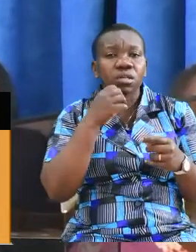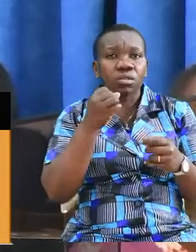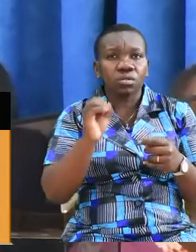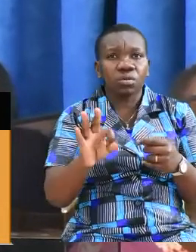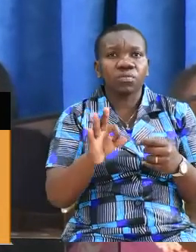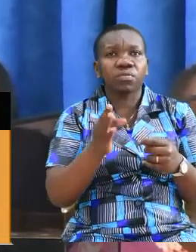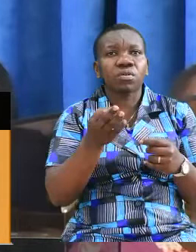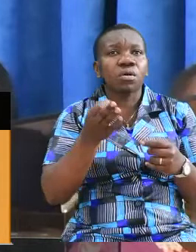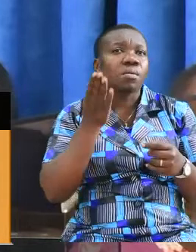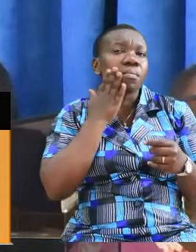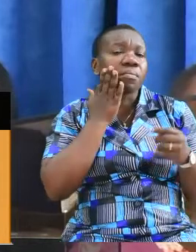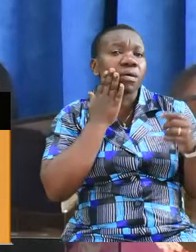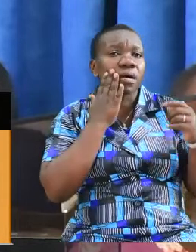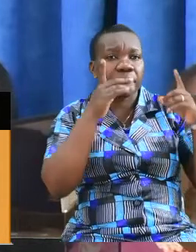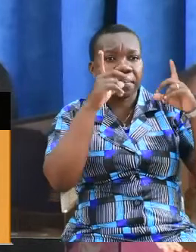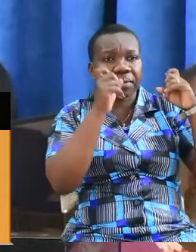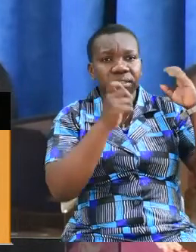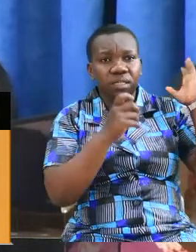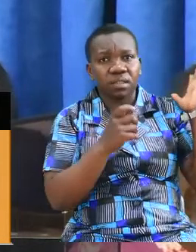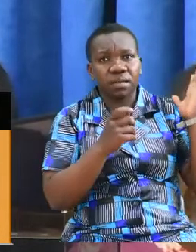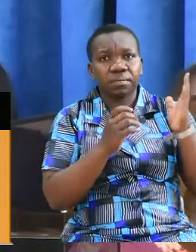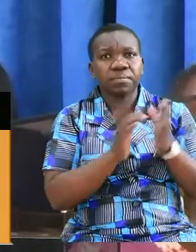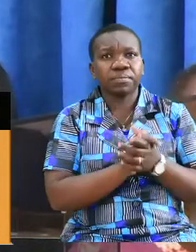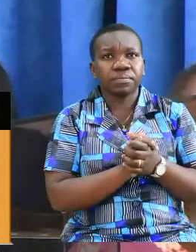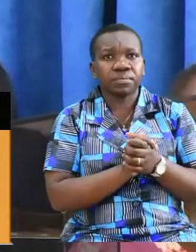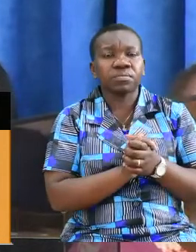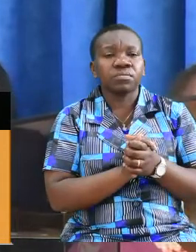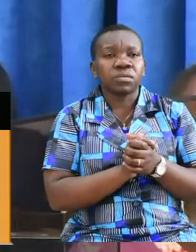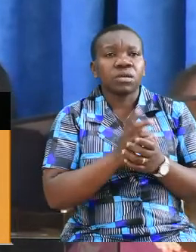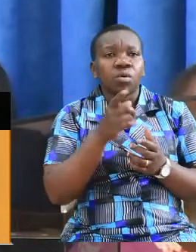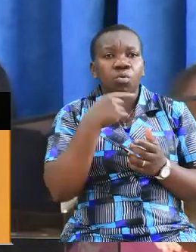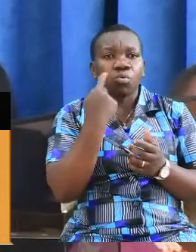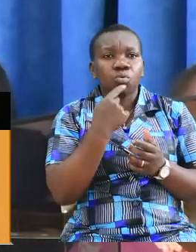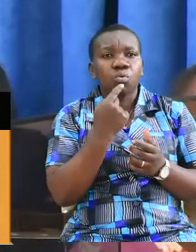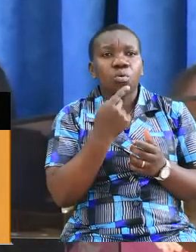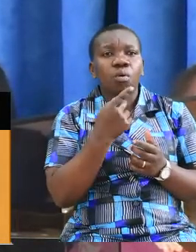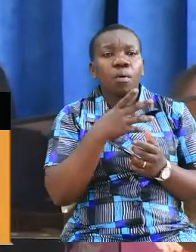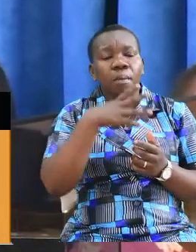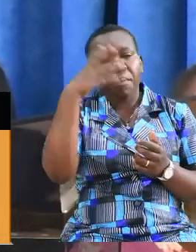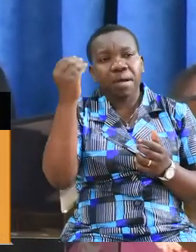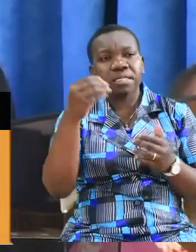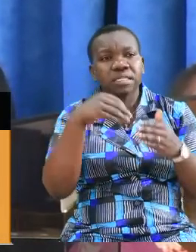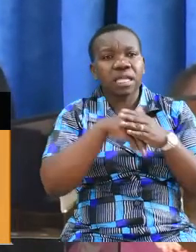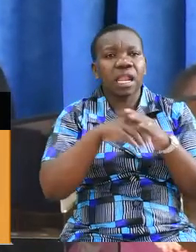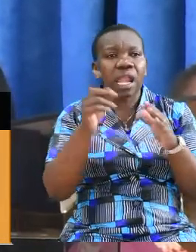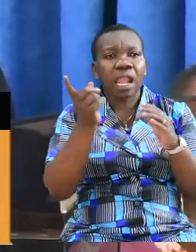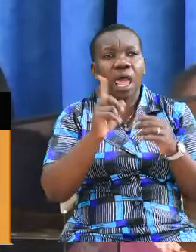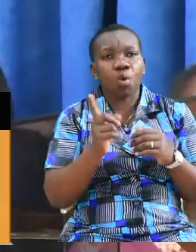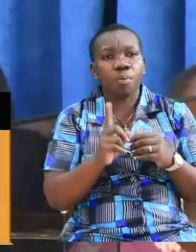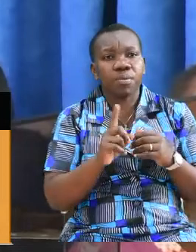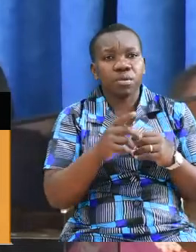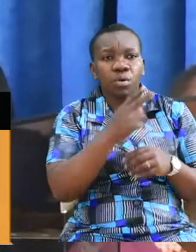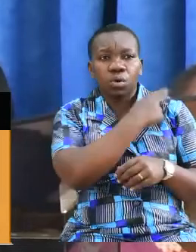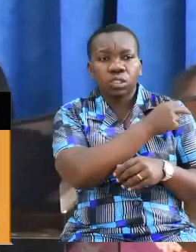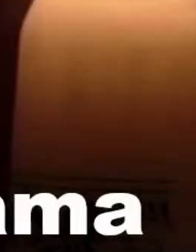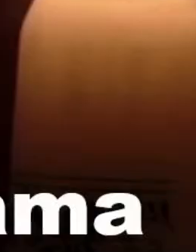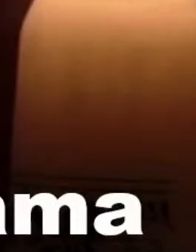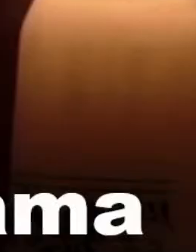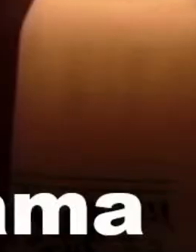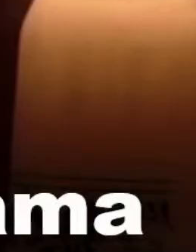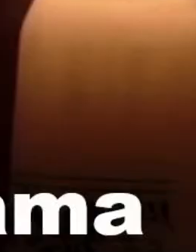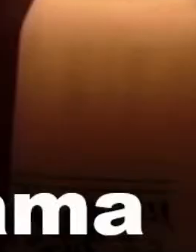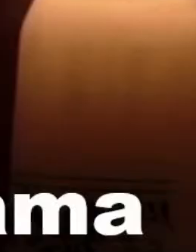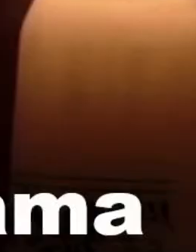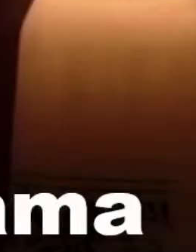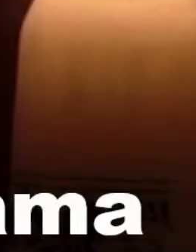18th March 2023 at the Nairobi Hospital. She was the sister to Elder Jurie Njoroge